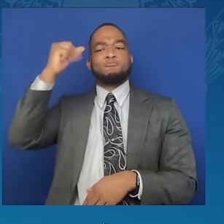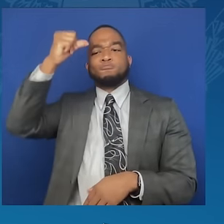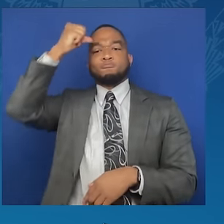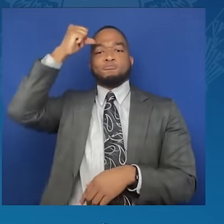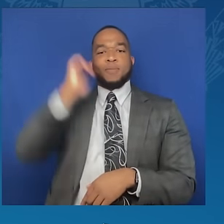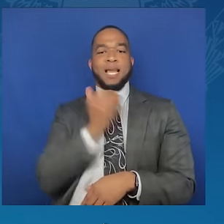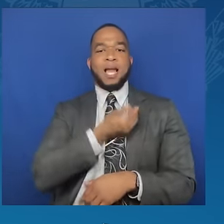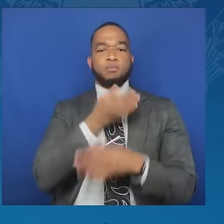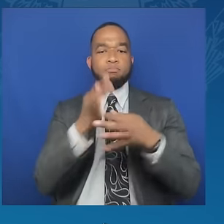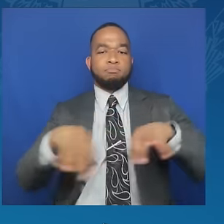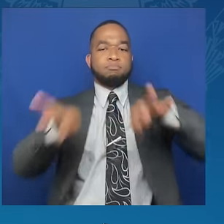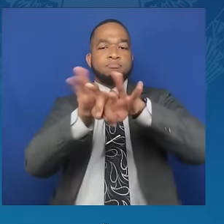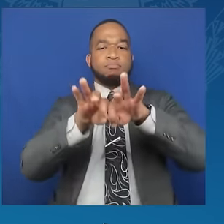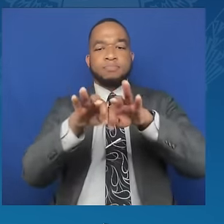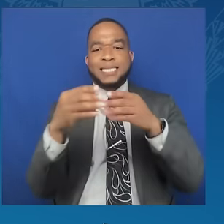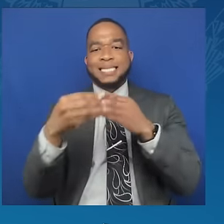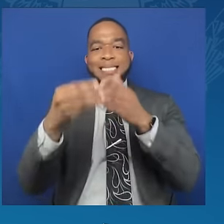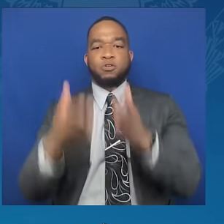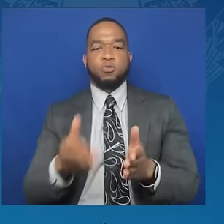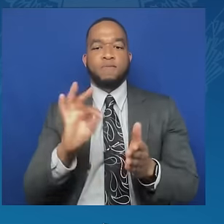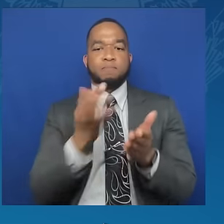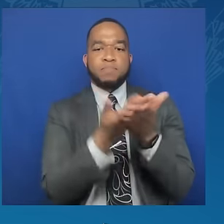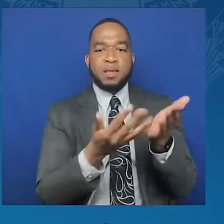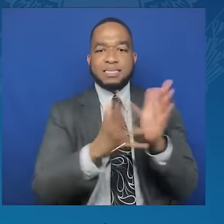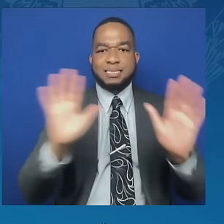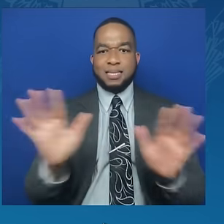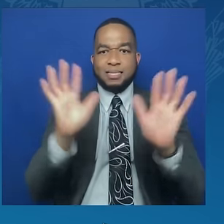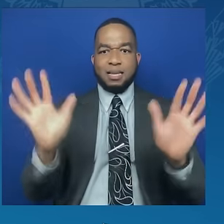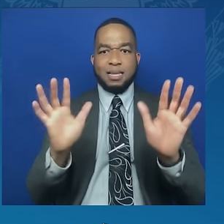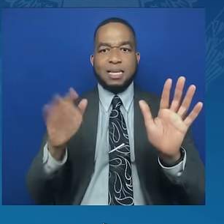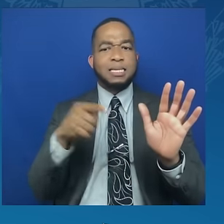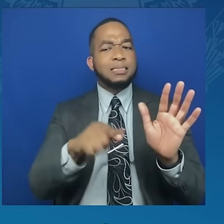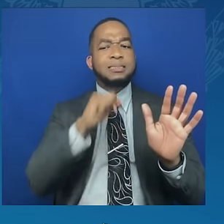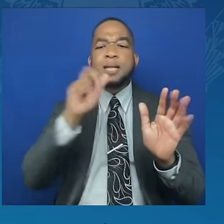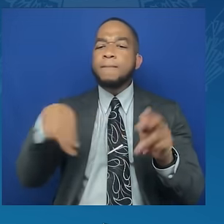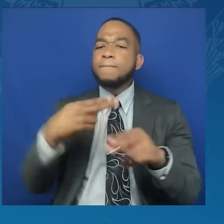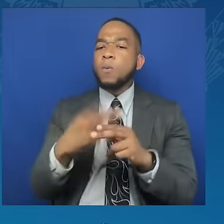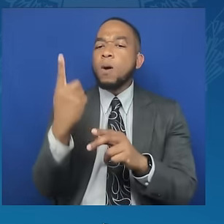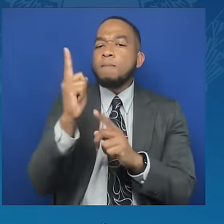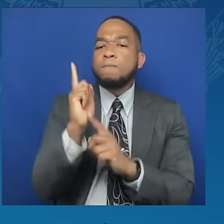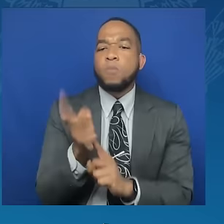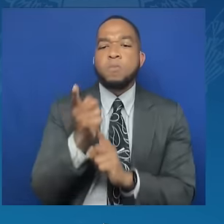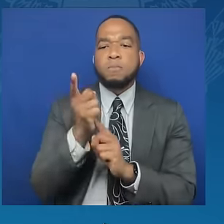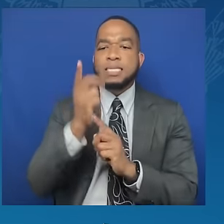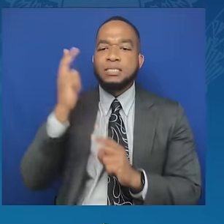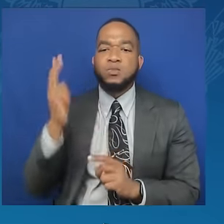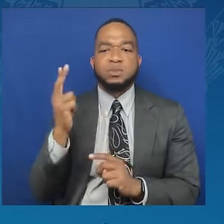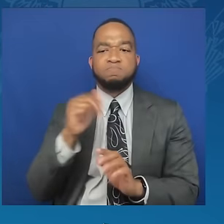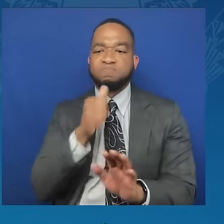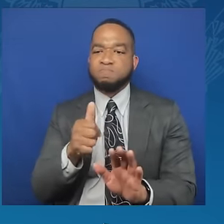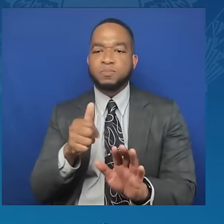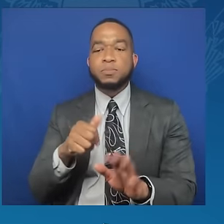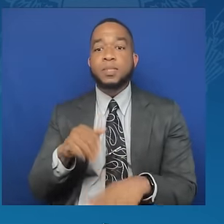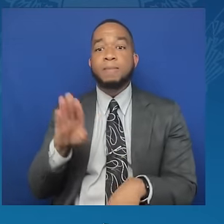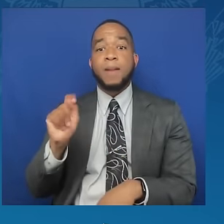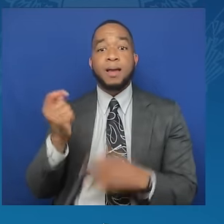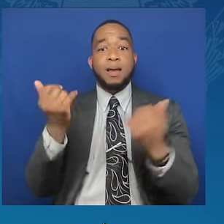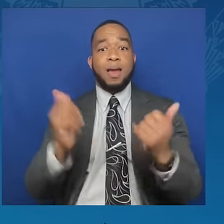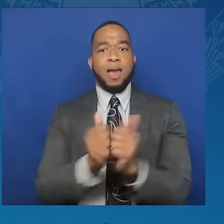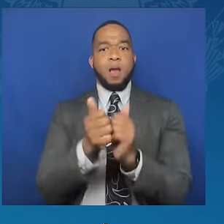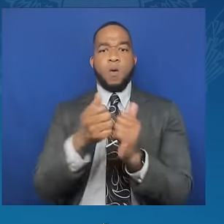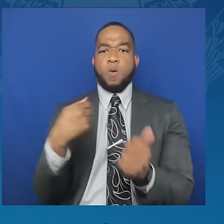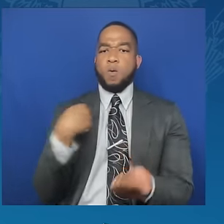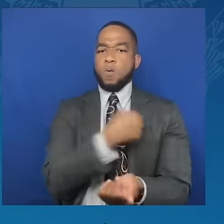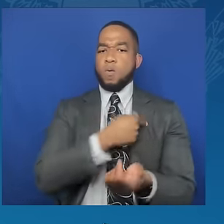for change. The late, great Congressman John Lewis, who co-led this march when he was only 25